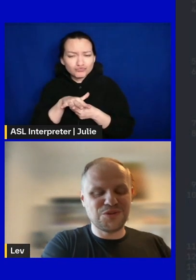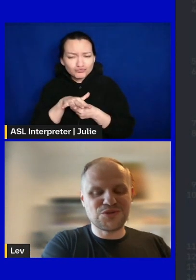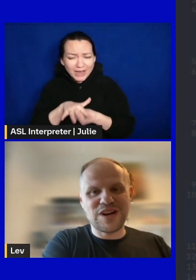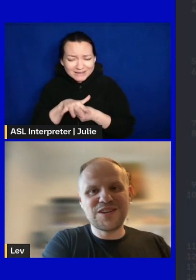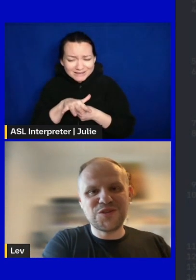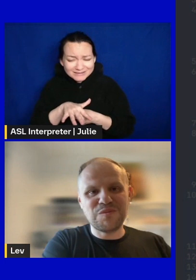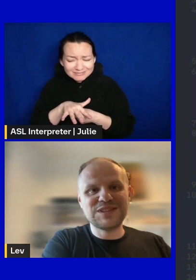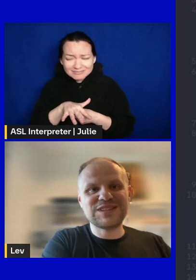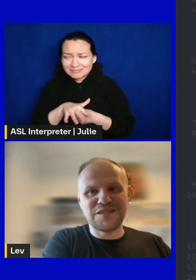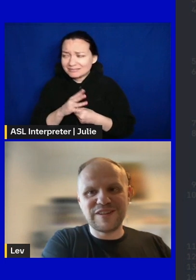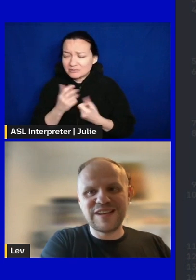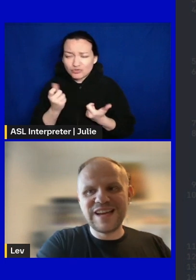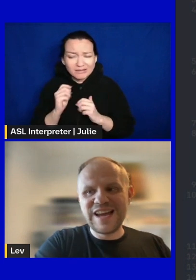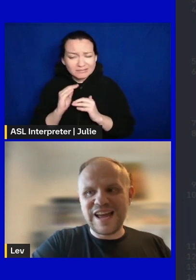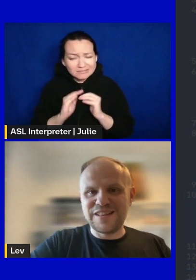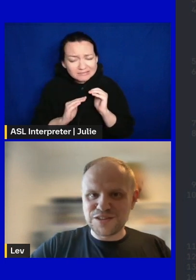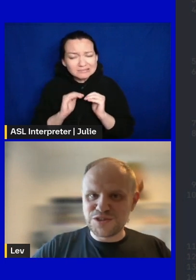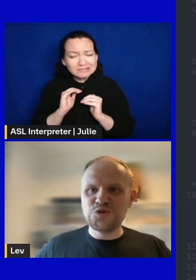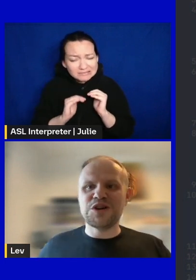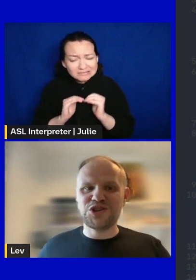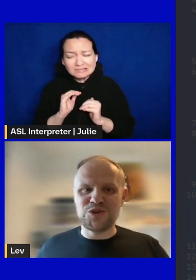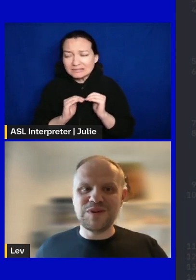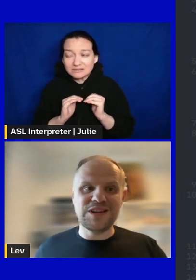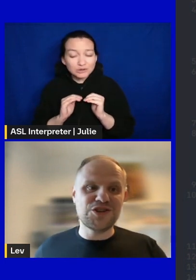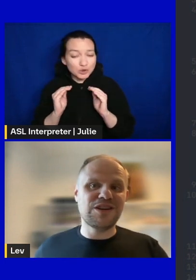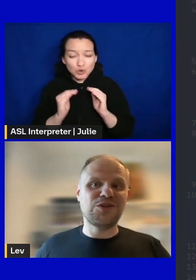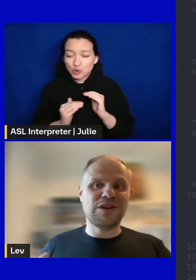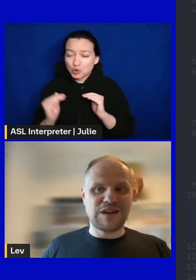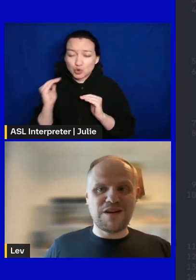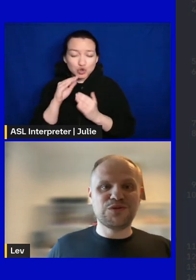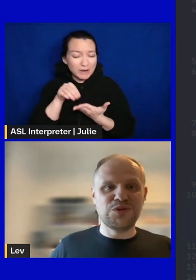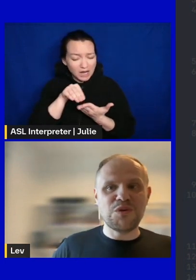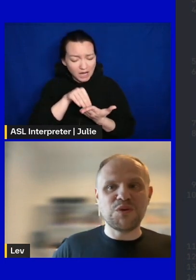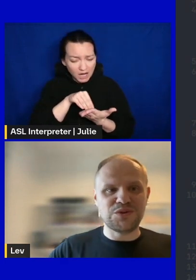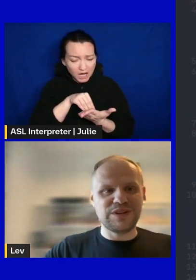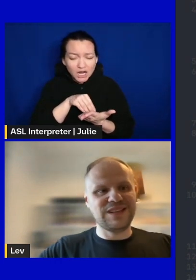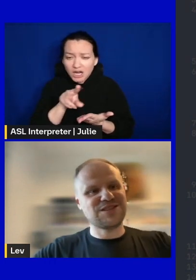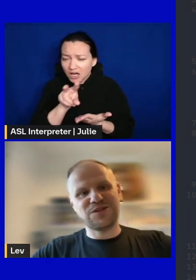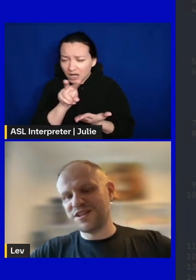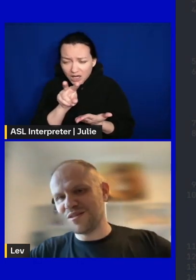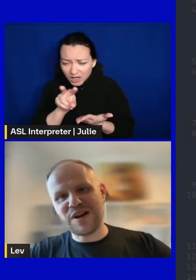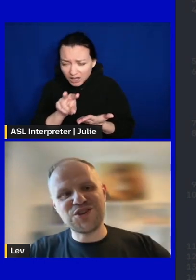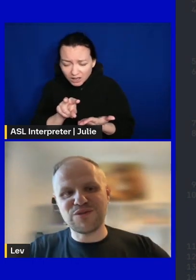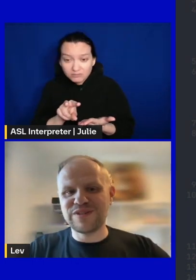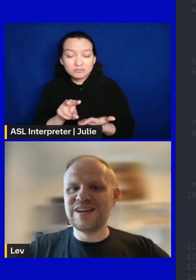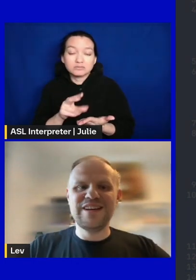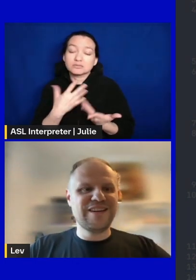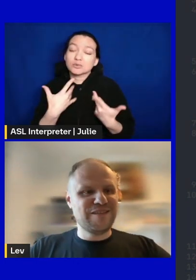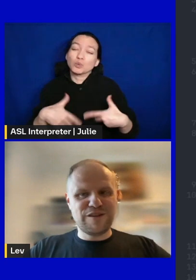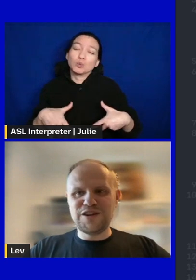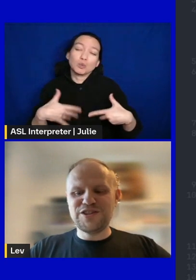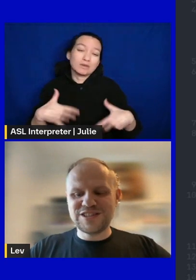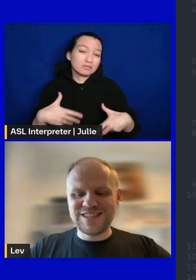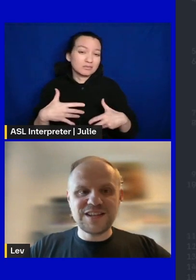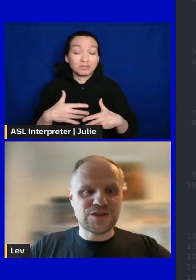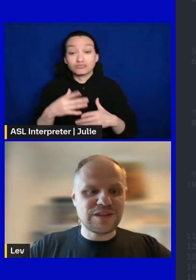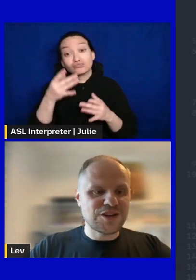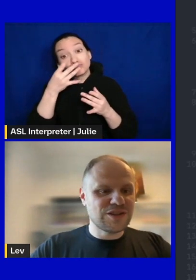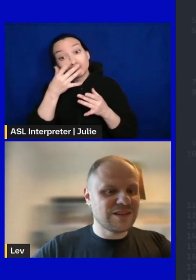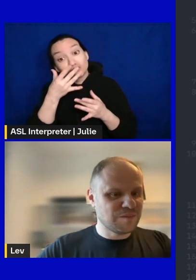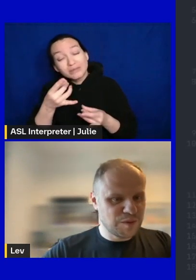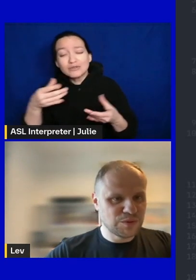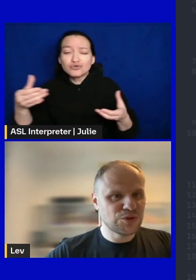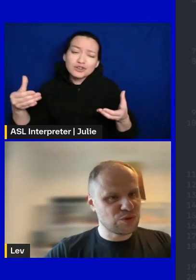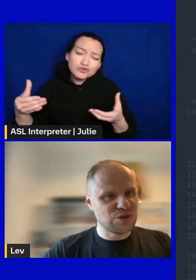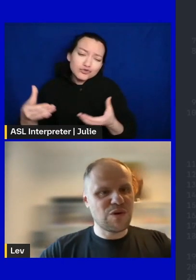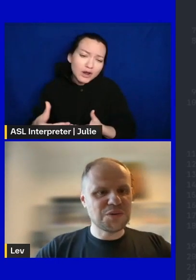you're trying to build something, and there's too much documentation, and you have to know what you're reading. So there's a bunch of very interesting introduction